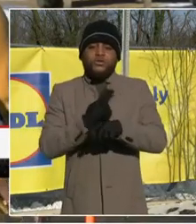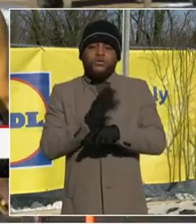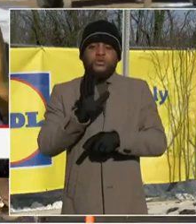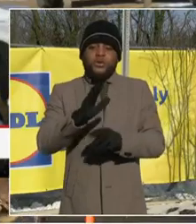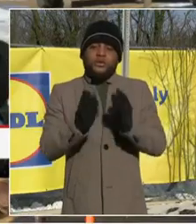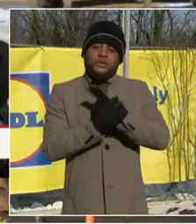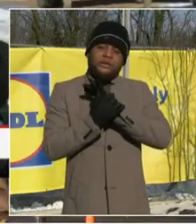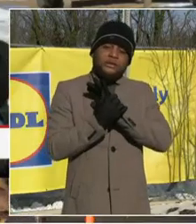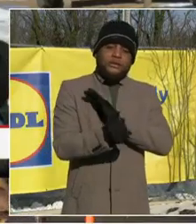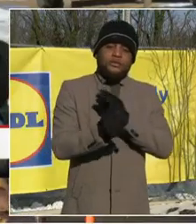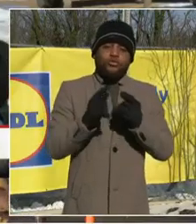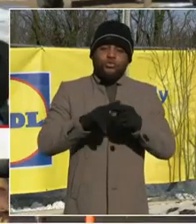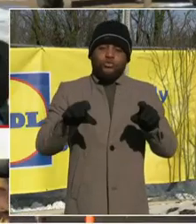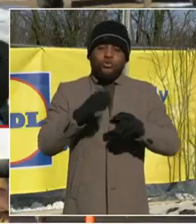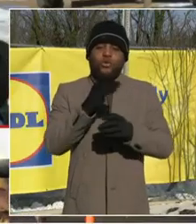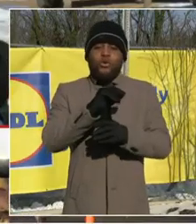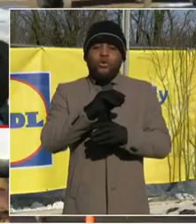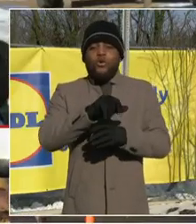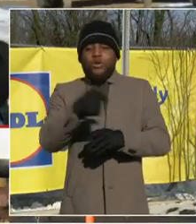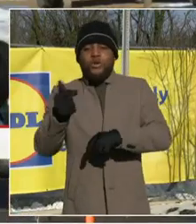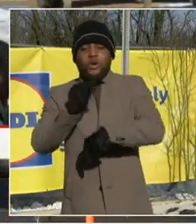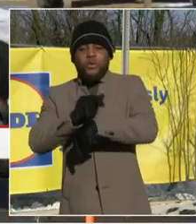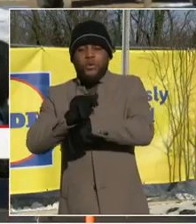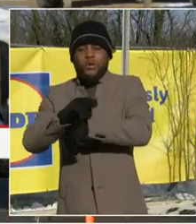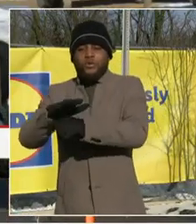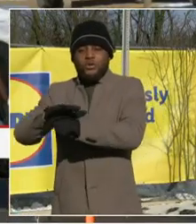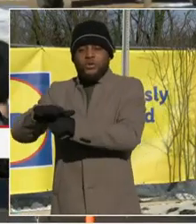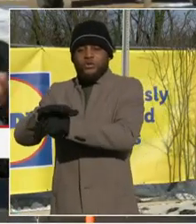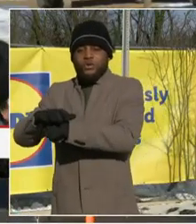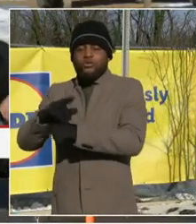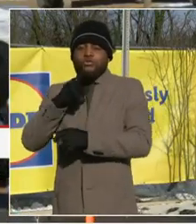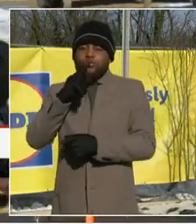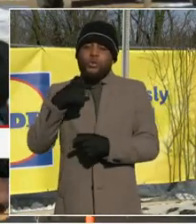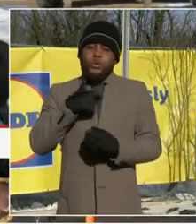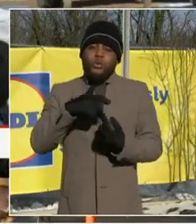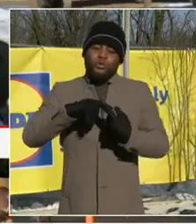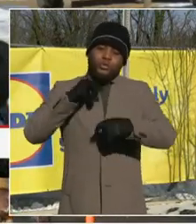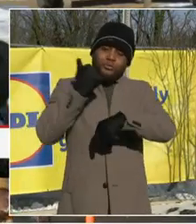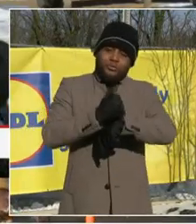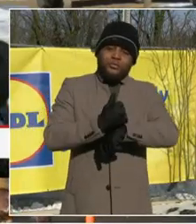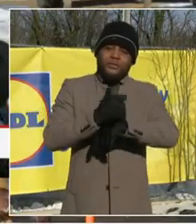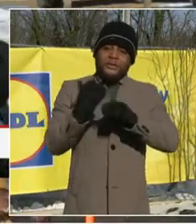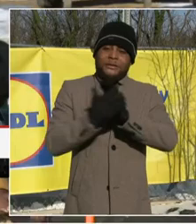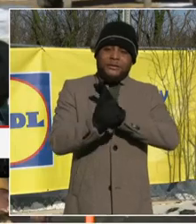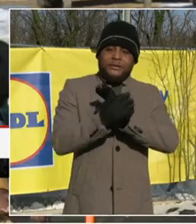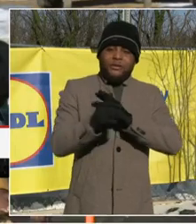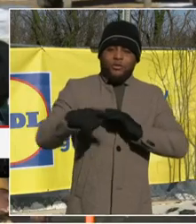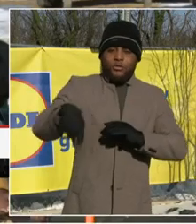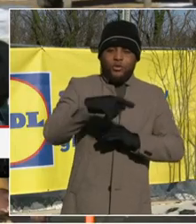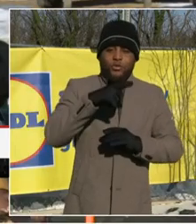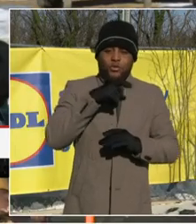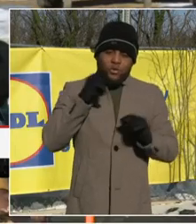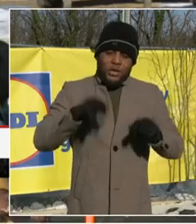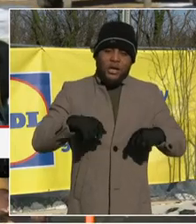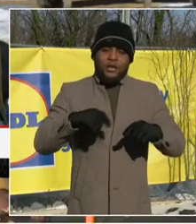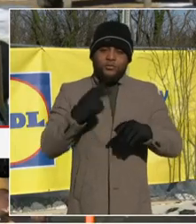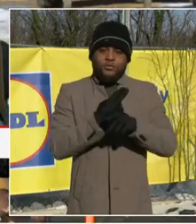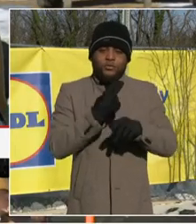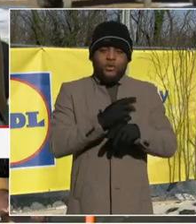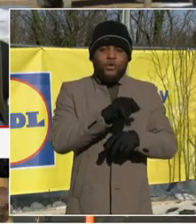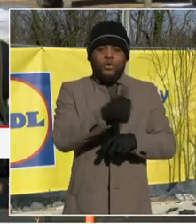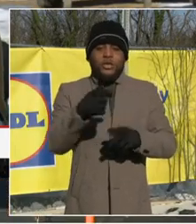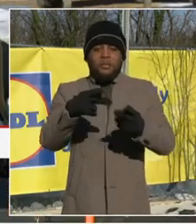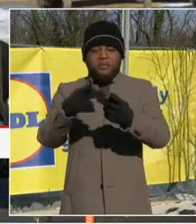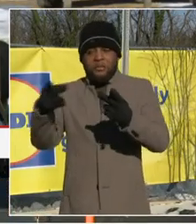to do is really create an ecosystem of talent that's prepared and ready to work in this market. So we're very excited about the opportunity to